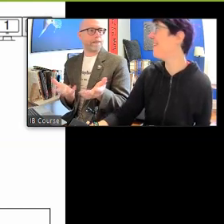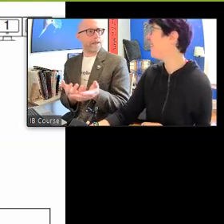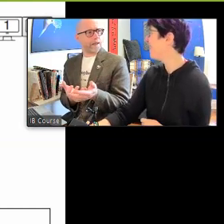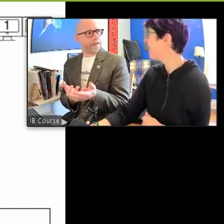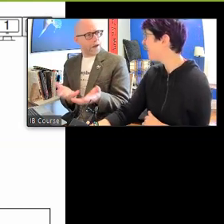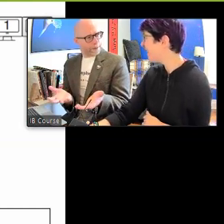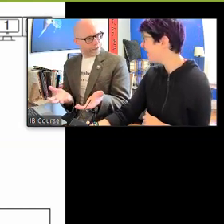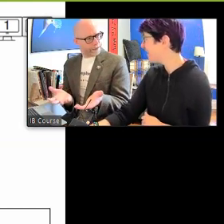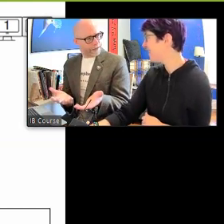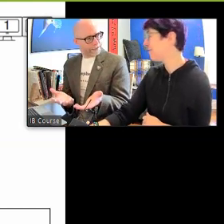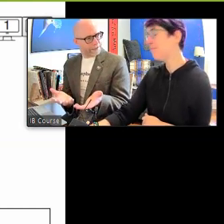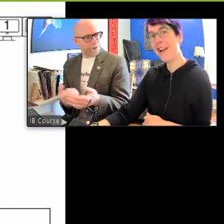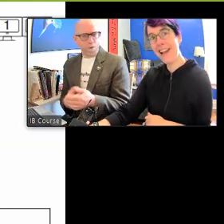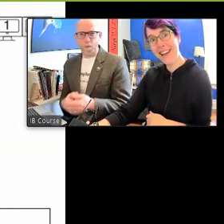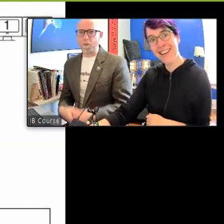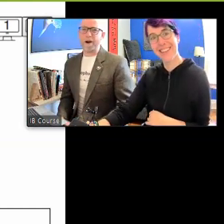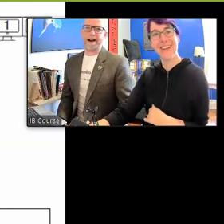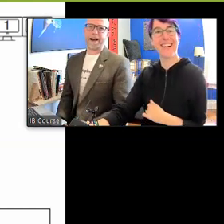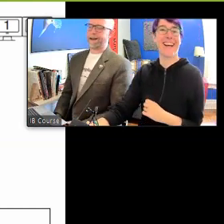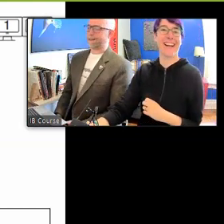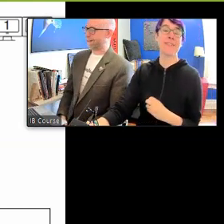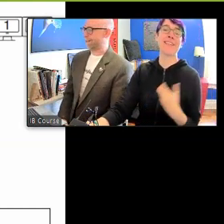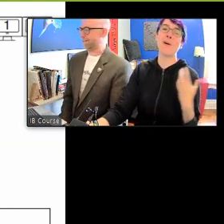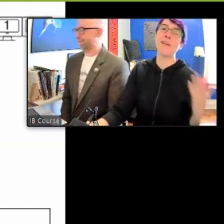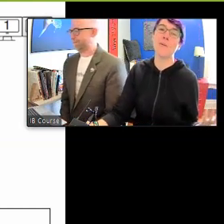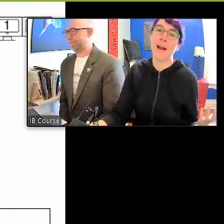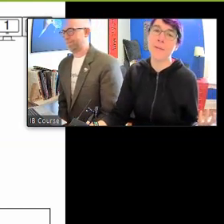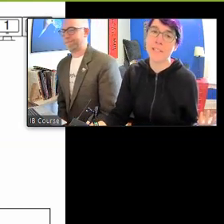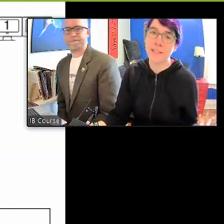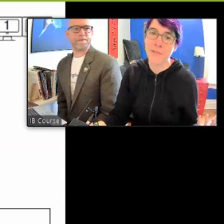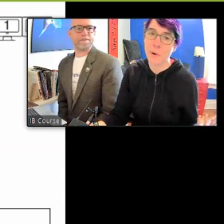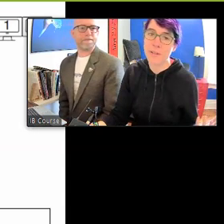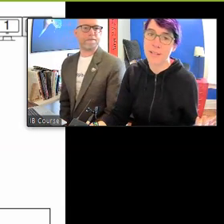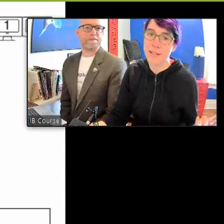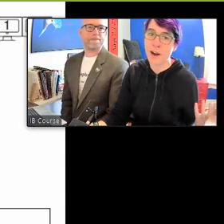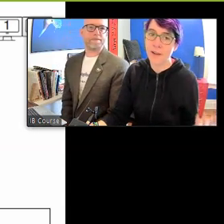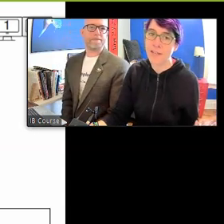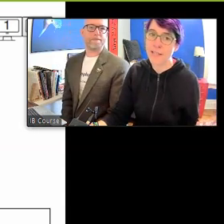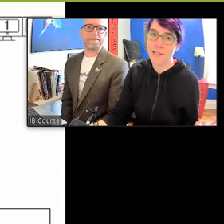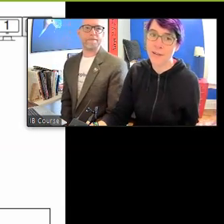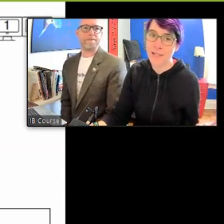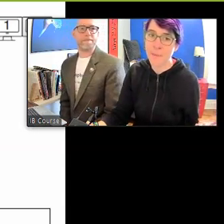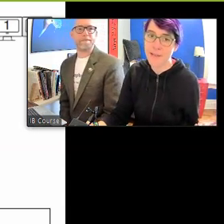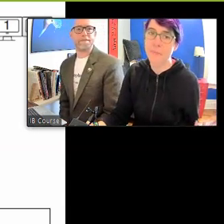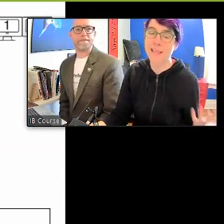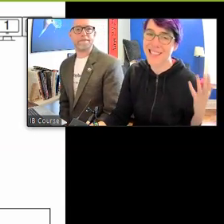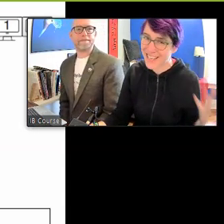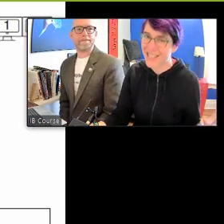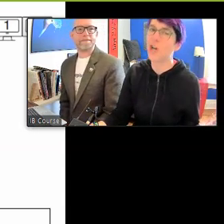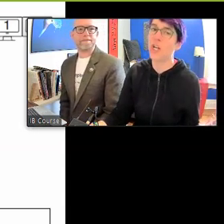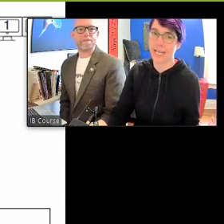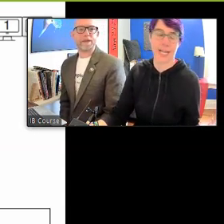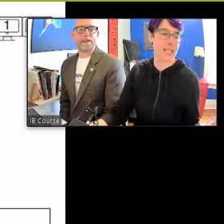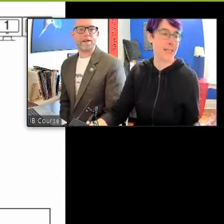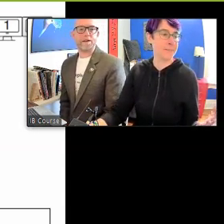expect to see in a topic test. Right? What? Okay, which is totally why we shouldn't have courses that are on these discrete topics, because